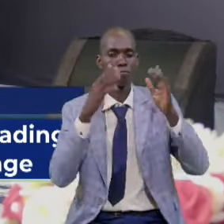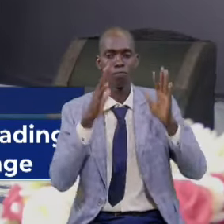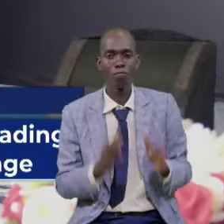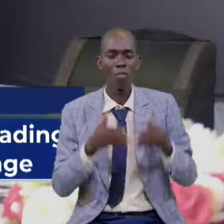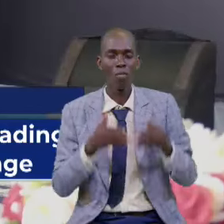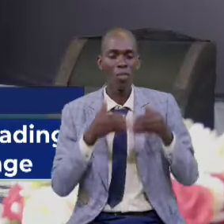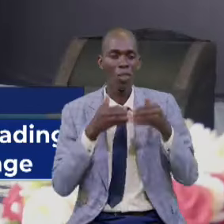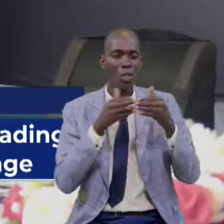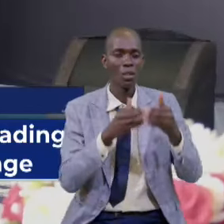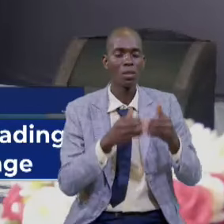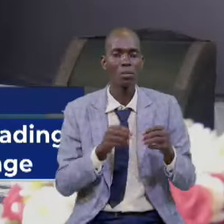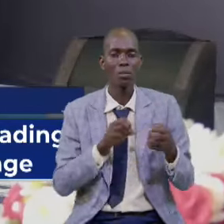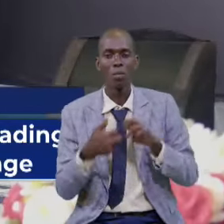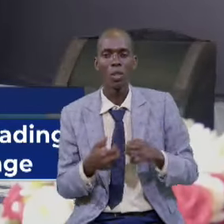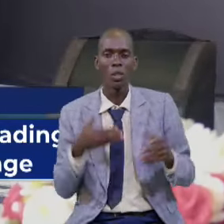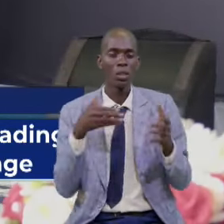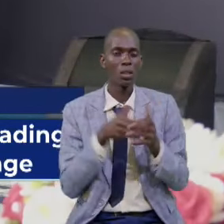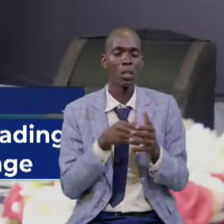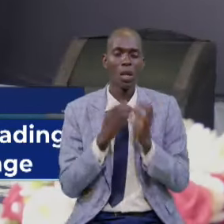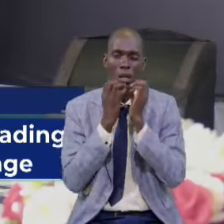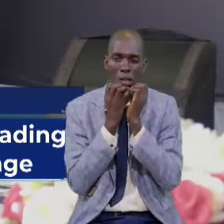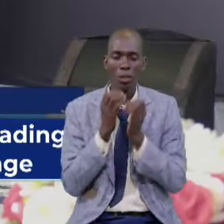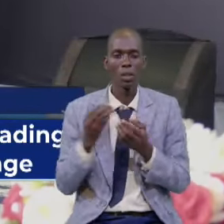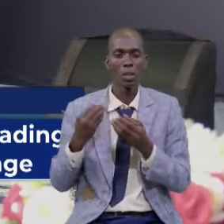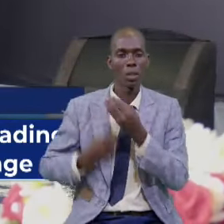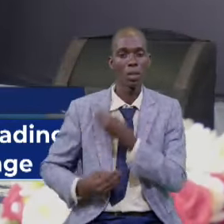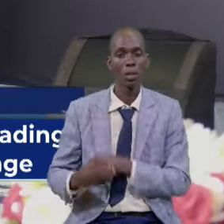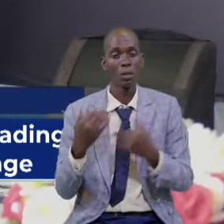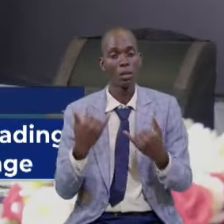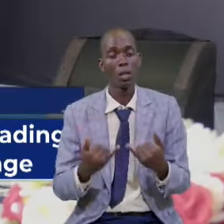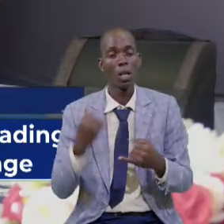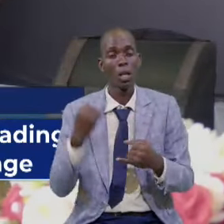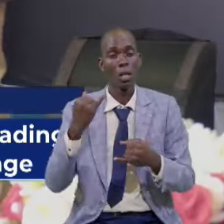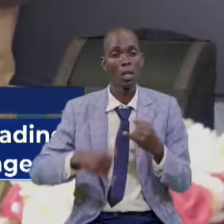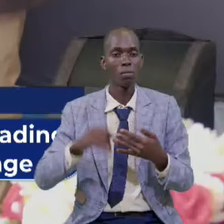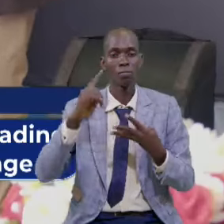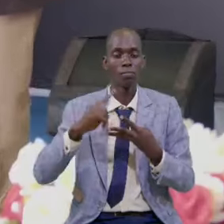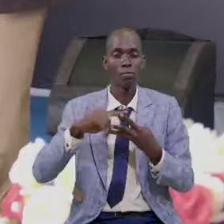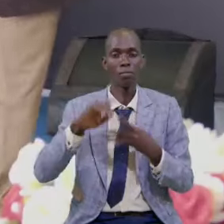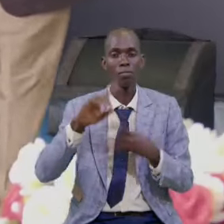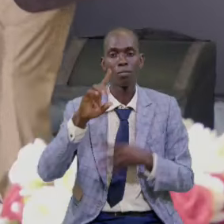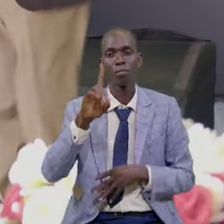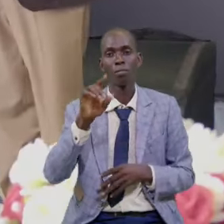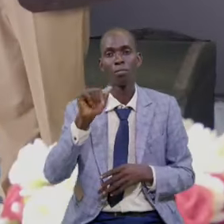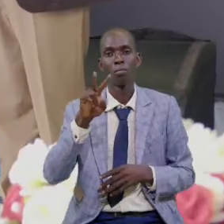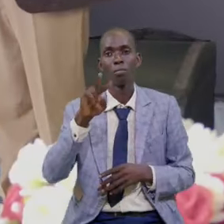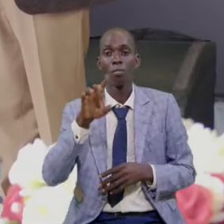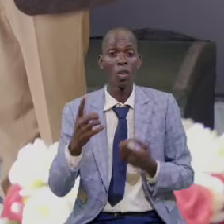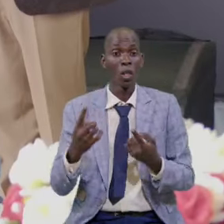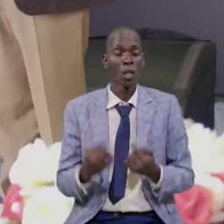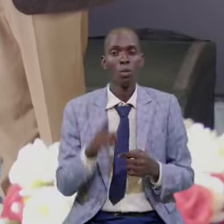treasured heritage. Now comes David. And David, as he came, you can even tell from